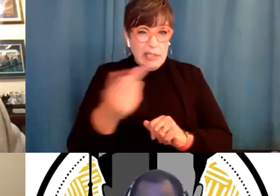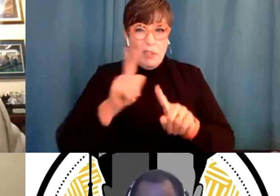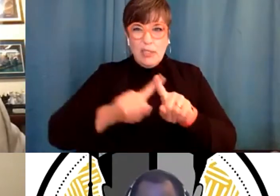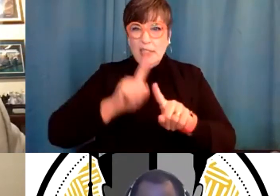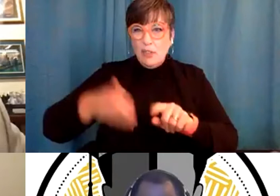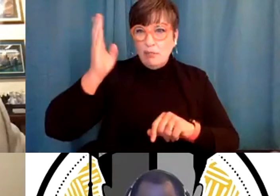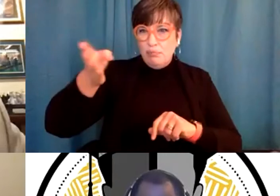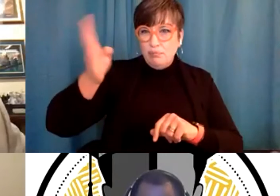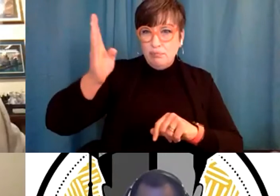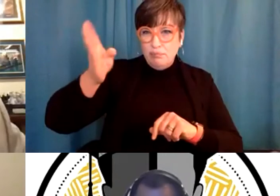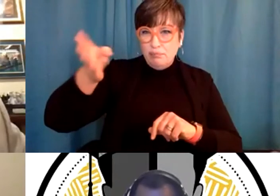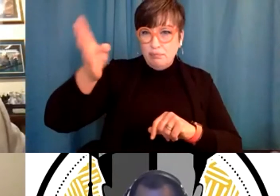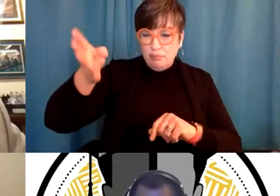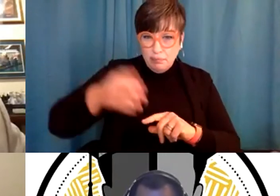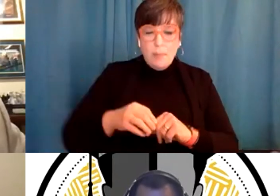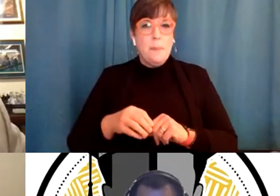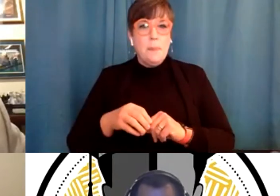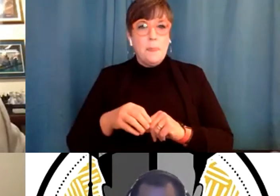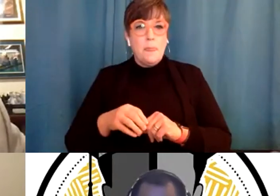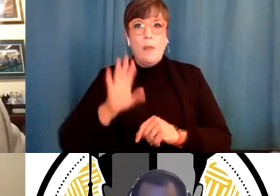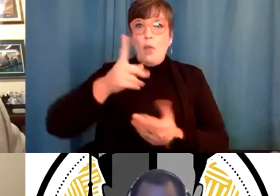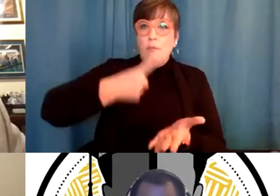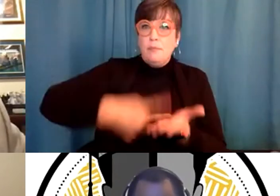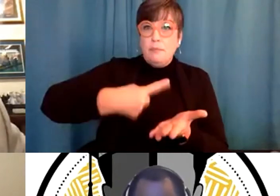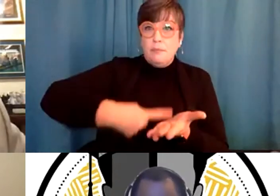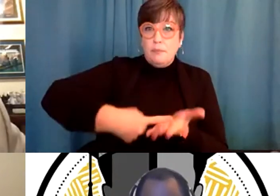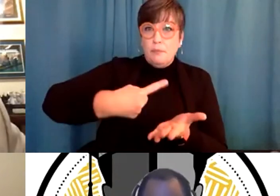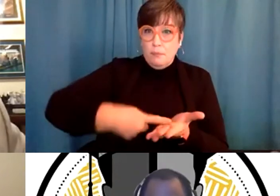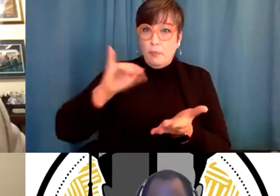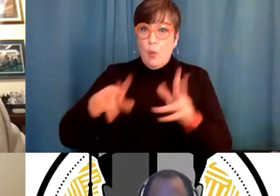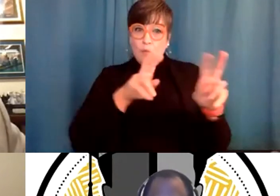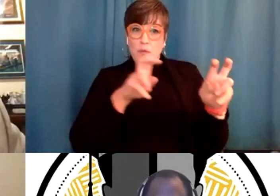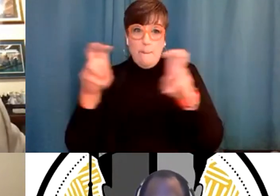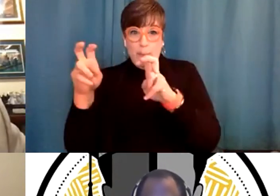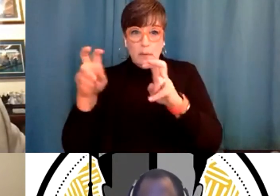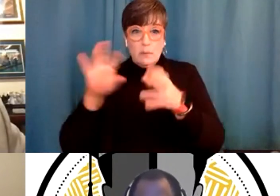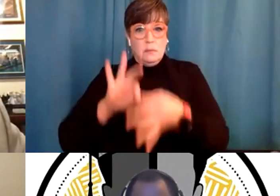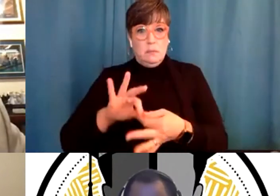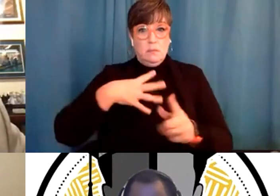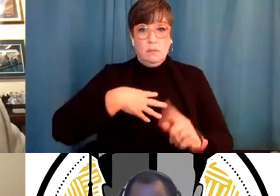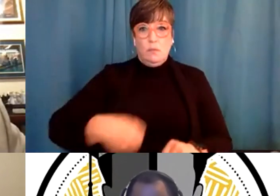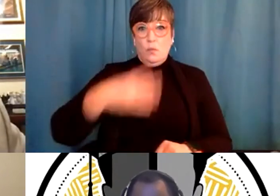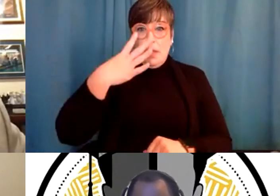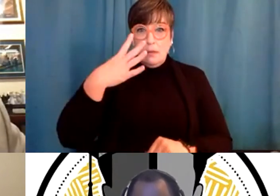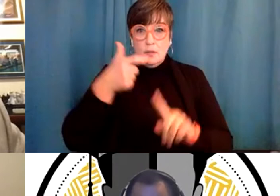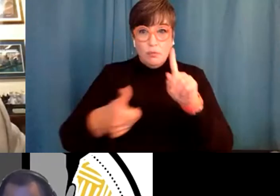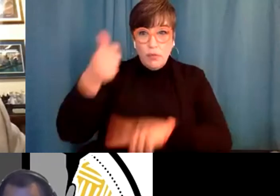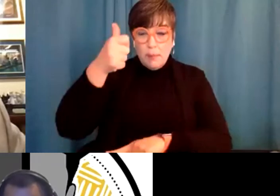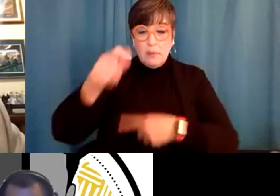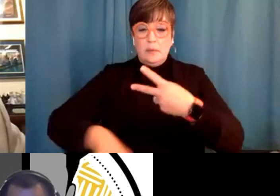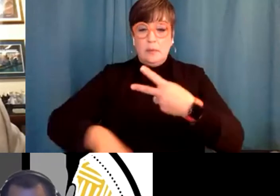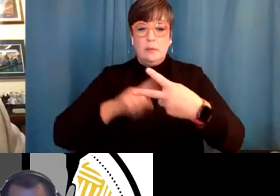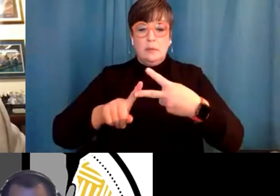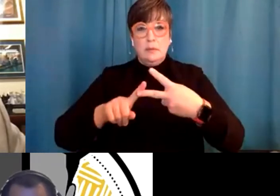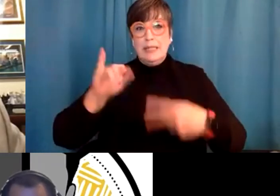to discuss the topics of white supremacy, insurrection, and US democracy. They will introduce